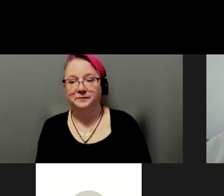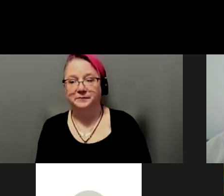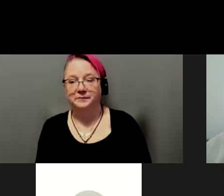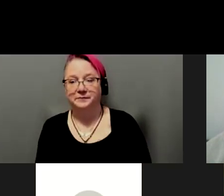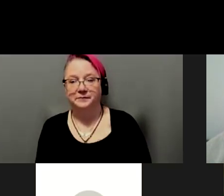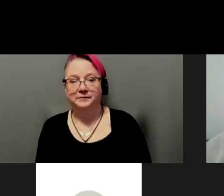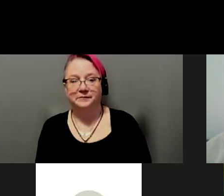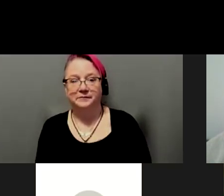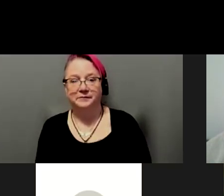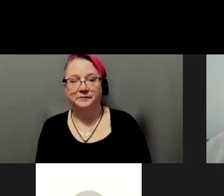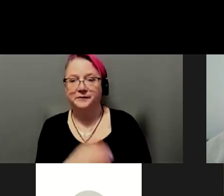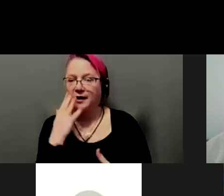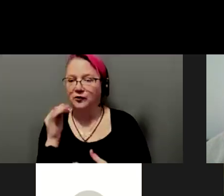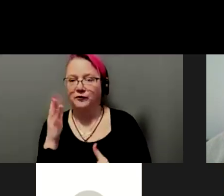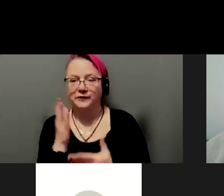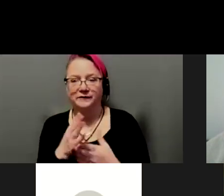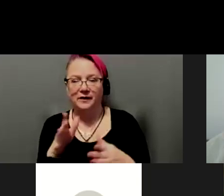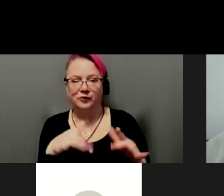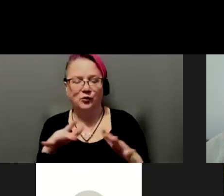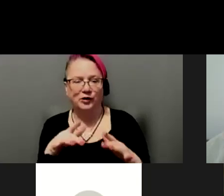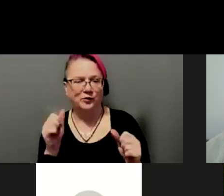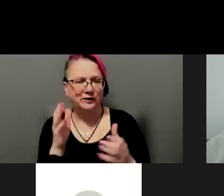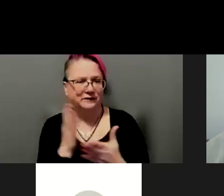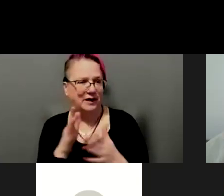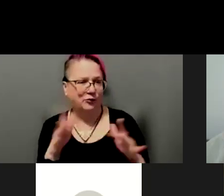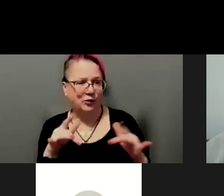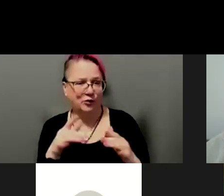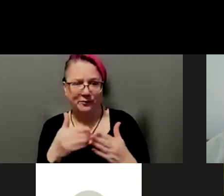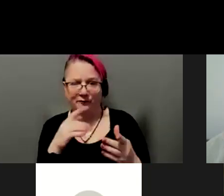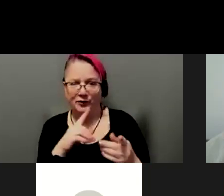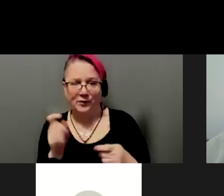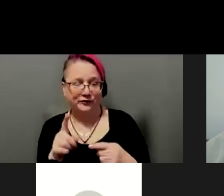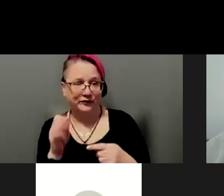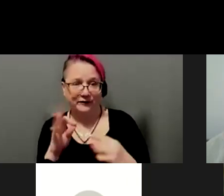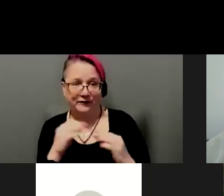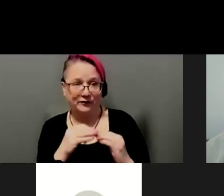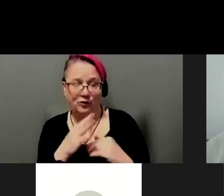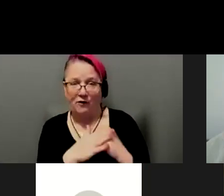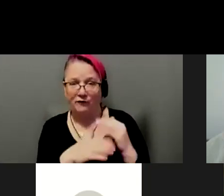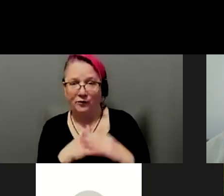if we stopped the recording already. We can stop recording before questions if that's more comfortable.